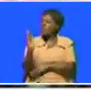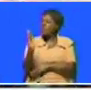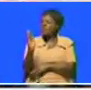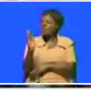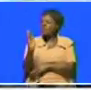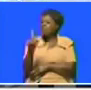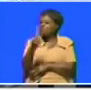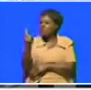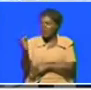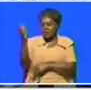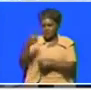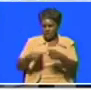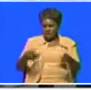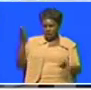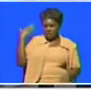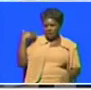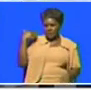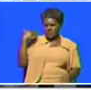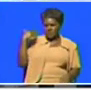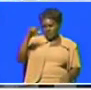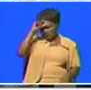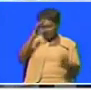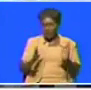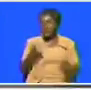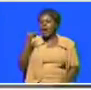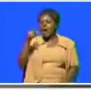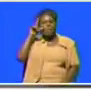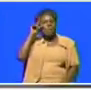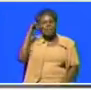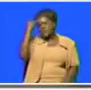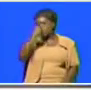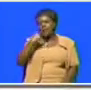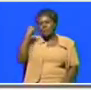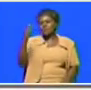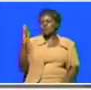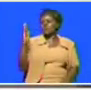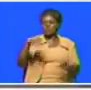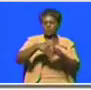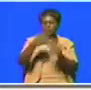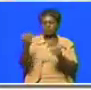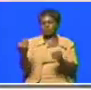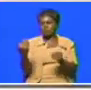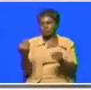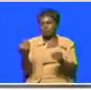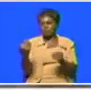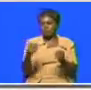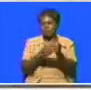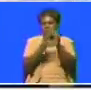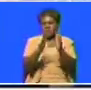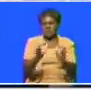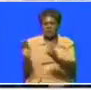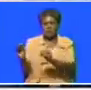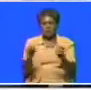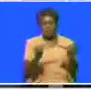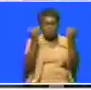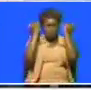Mungu? Last year, Mombasa Governor Hassan Joho's security detail was withdrawn, prompting the leader to move to